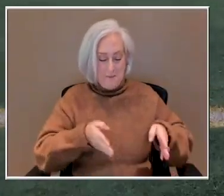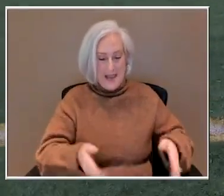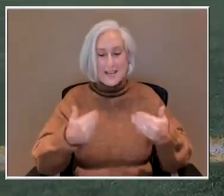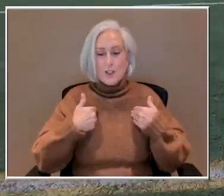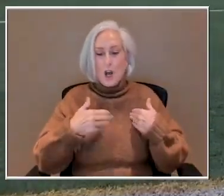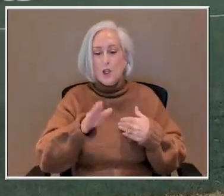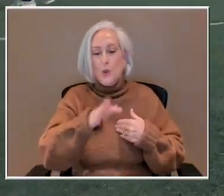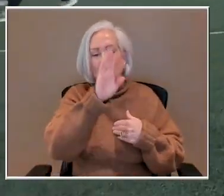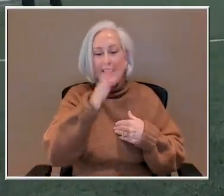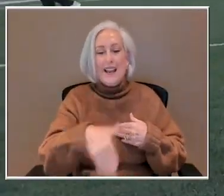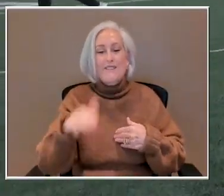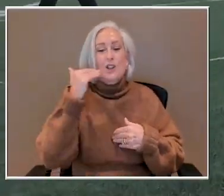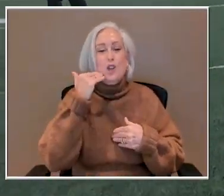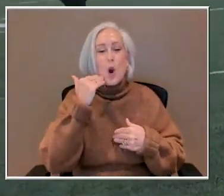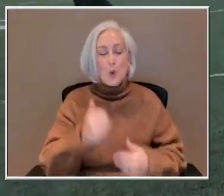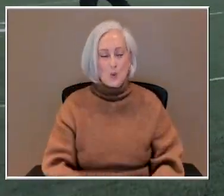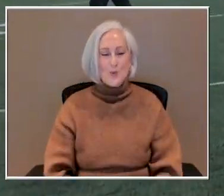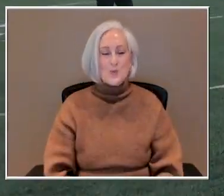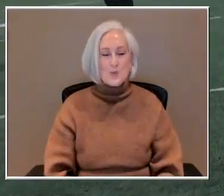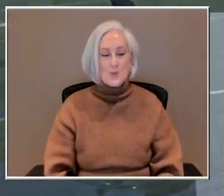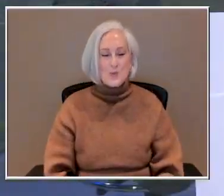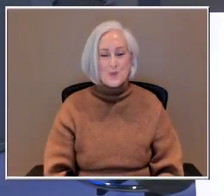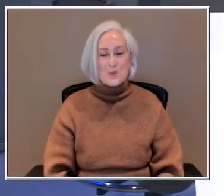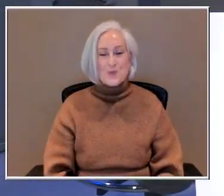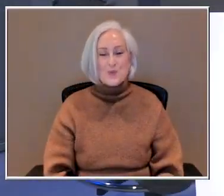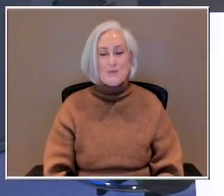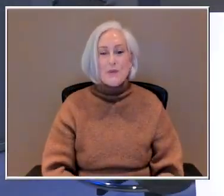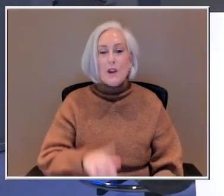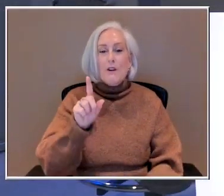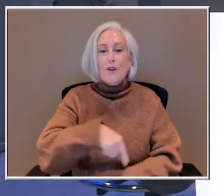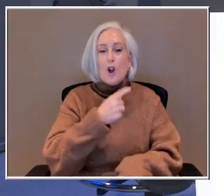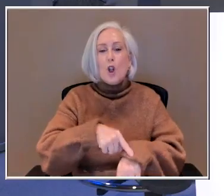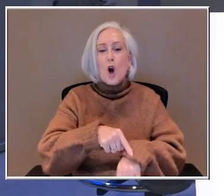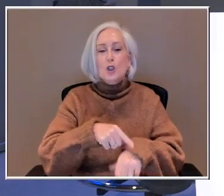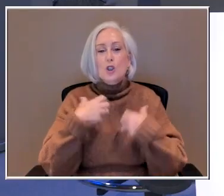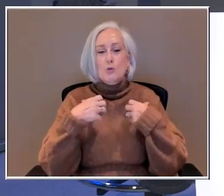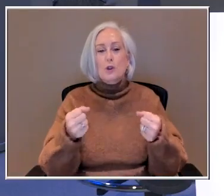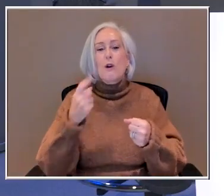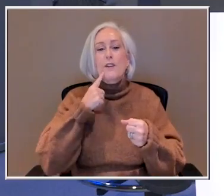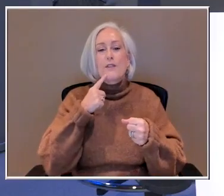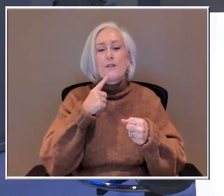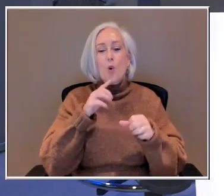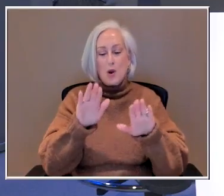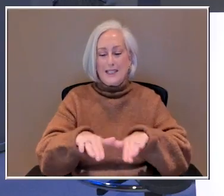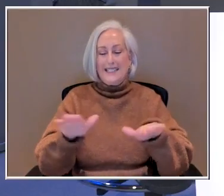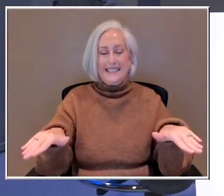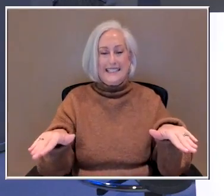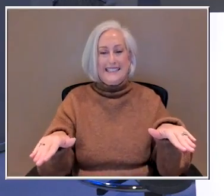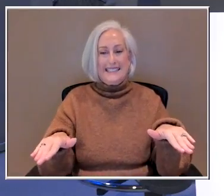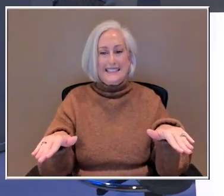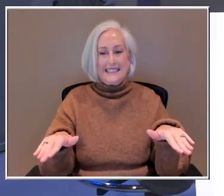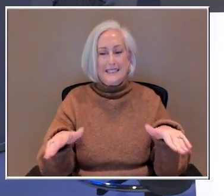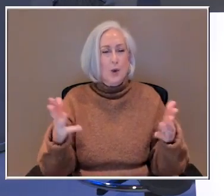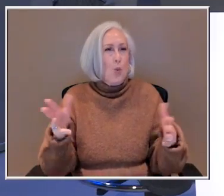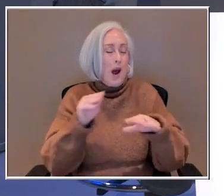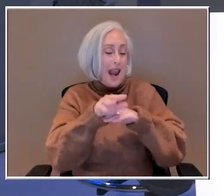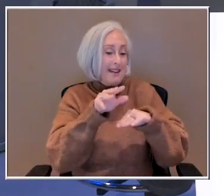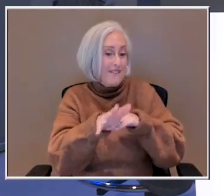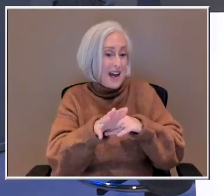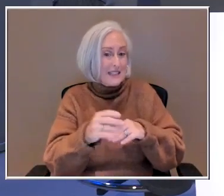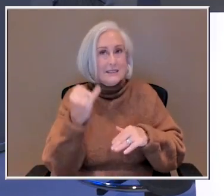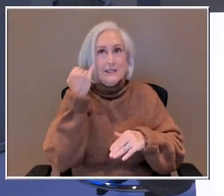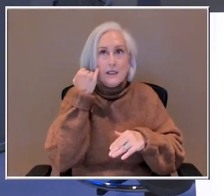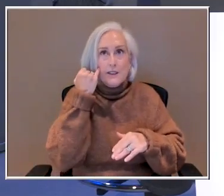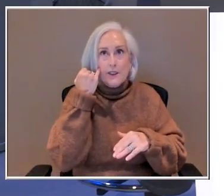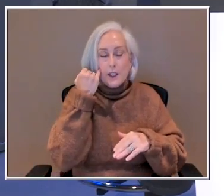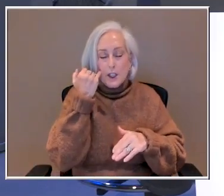it. And for kids facing long-term recoveries, what is some advice? Maybe when progress seems slower than what they would